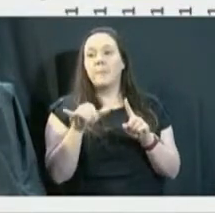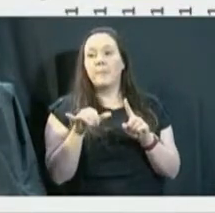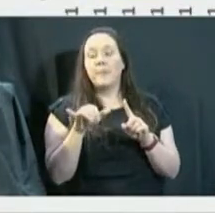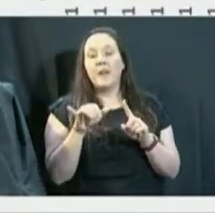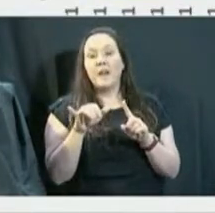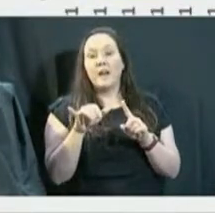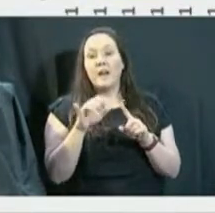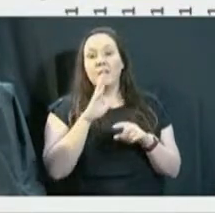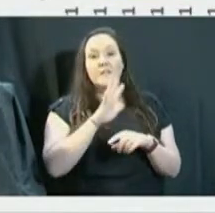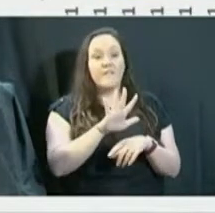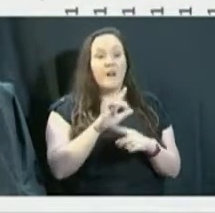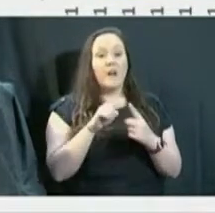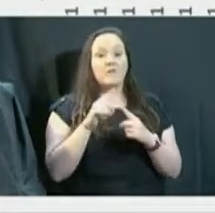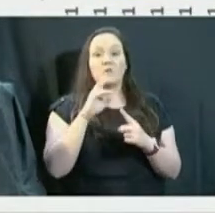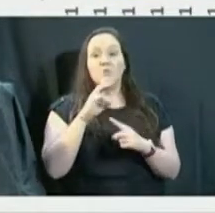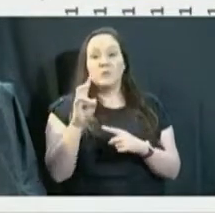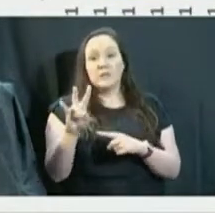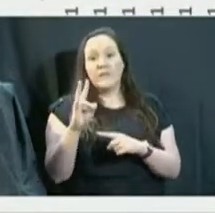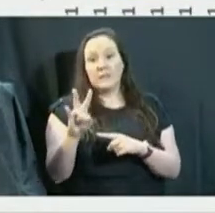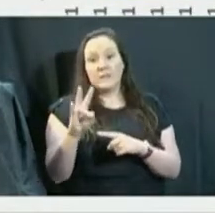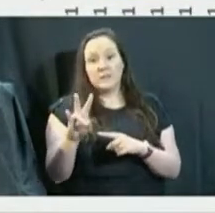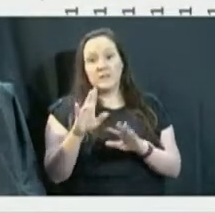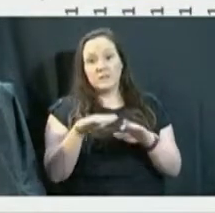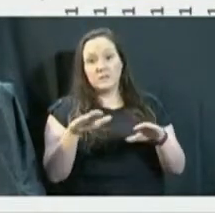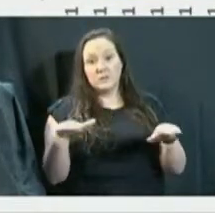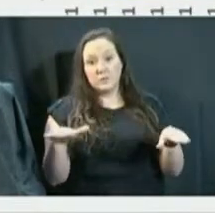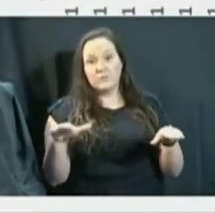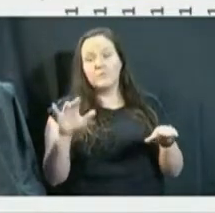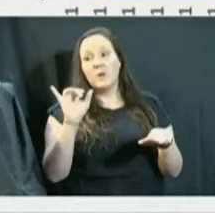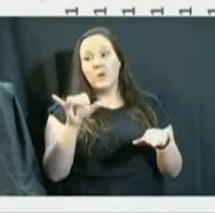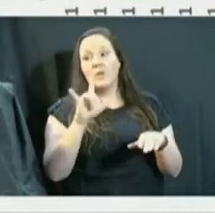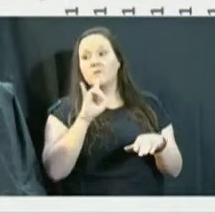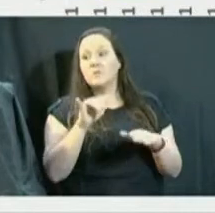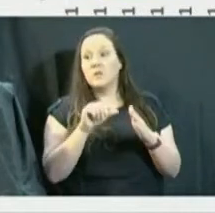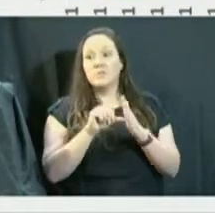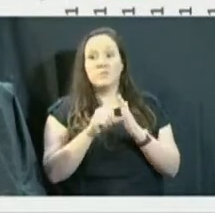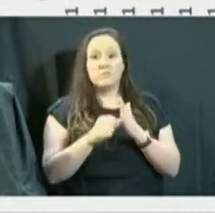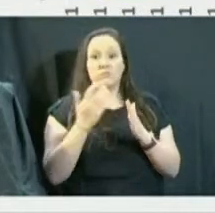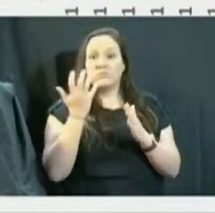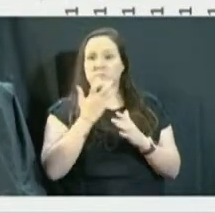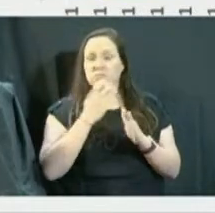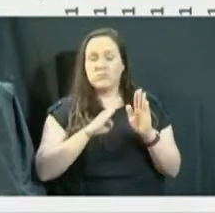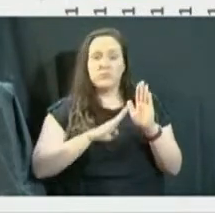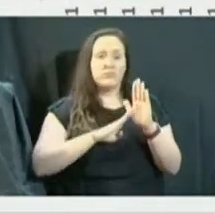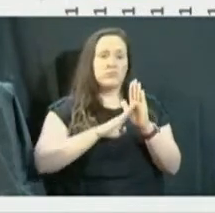those are the 5 to 17-year-olds, and that's a really impressive slope,